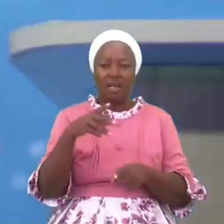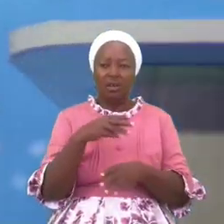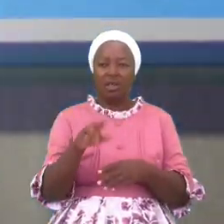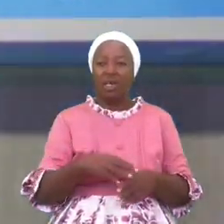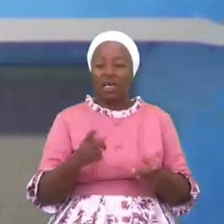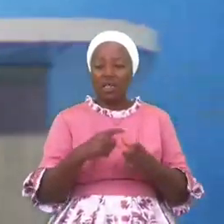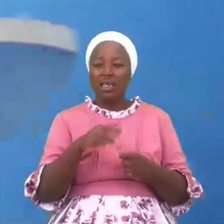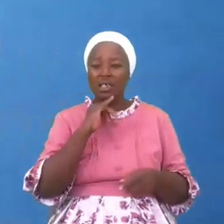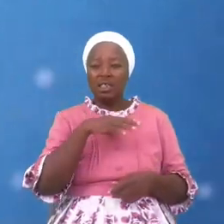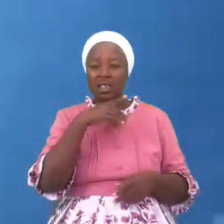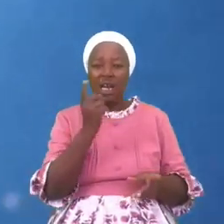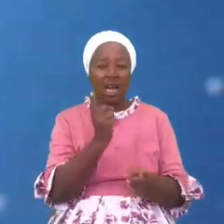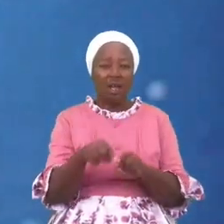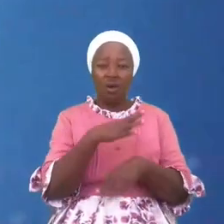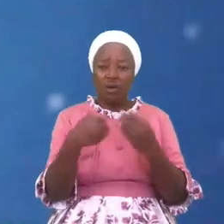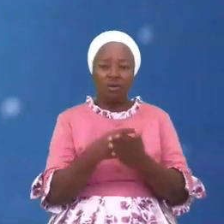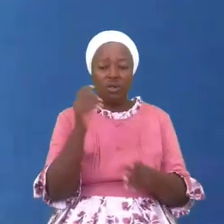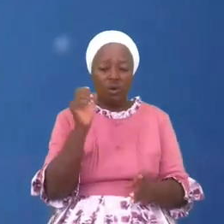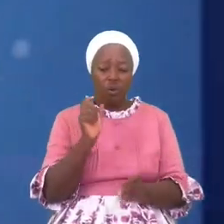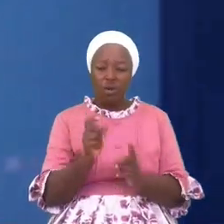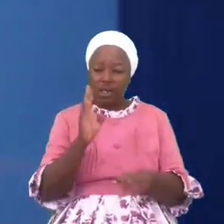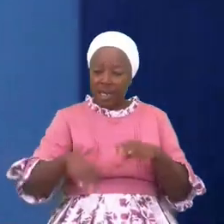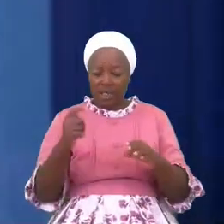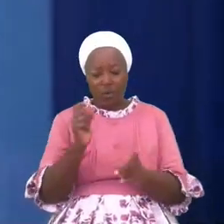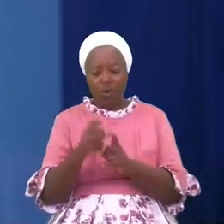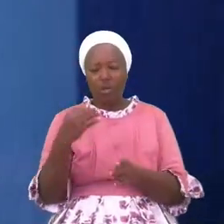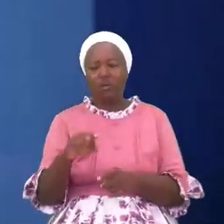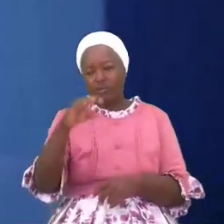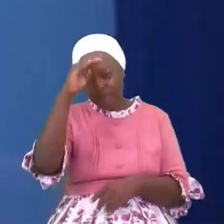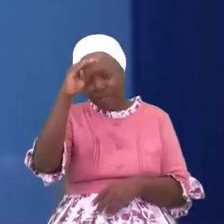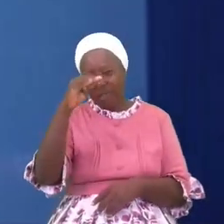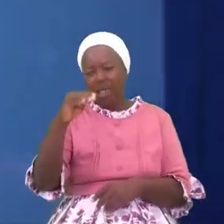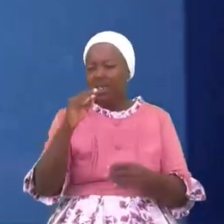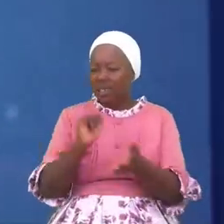this incorruptible gospel will save your soul.